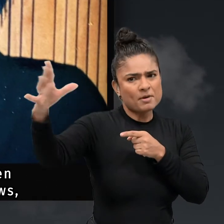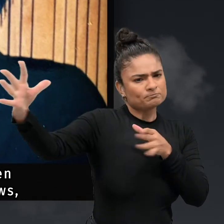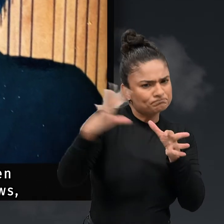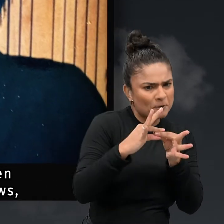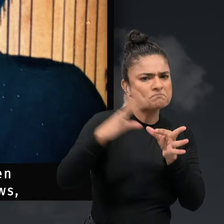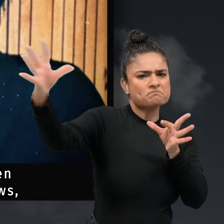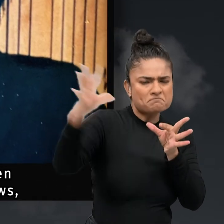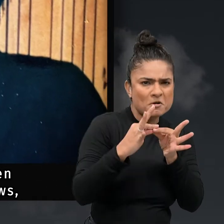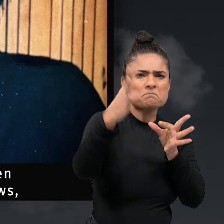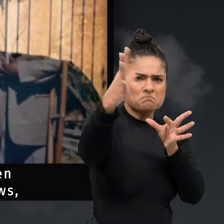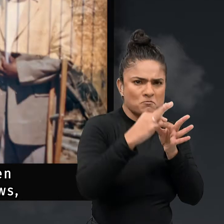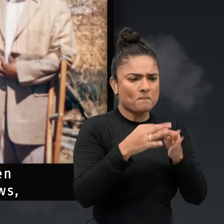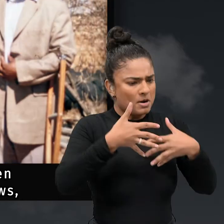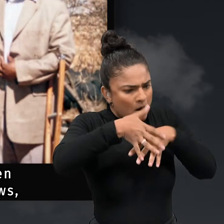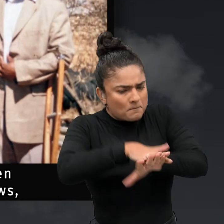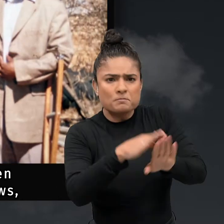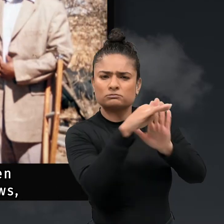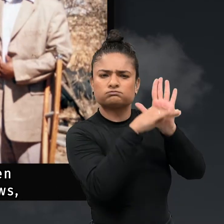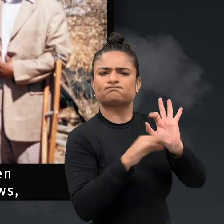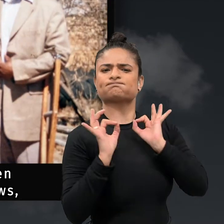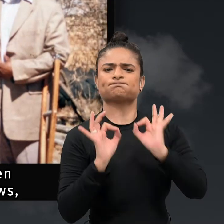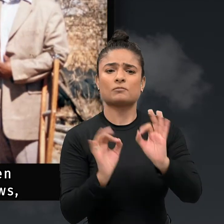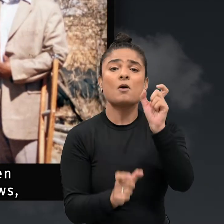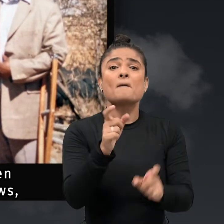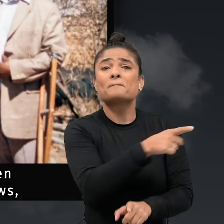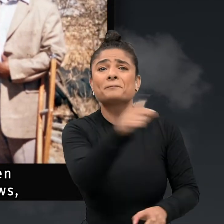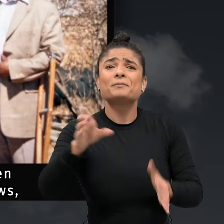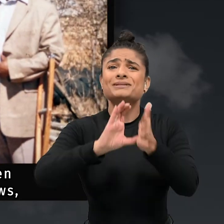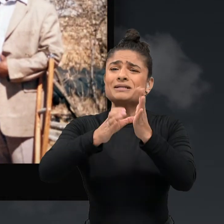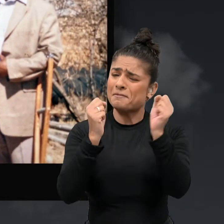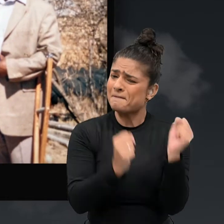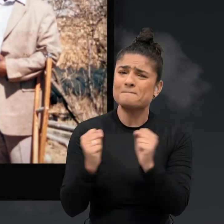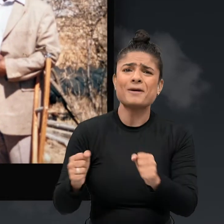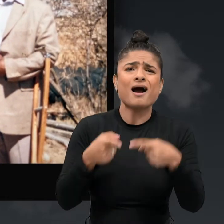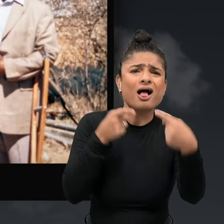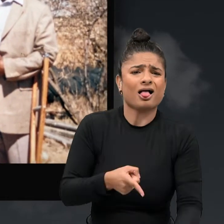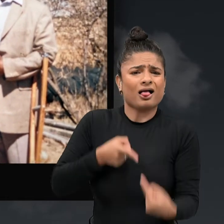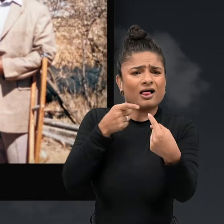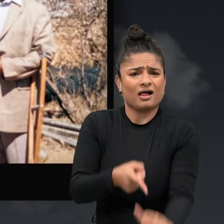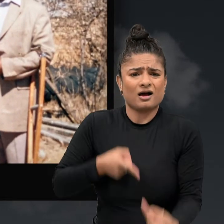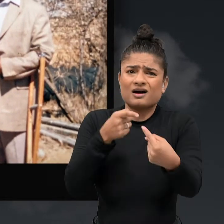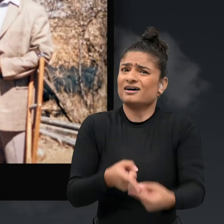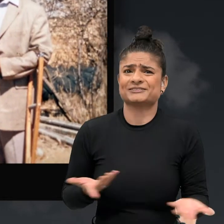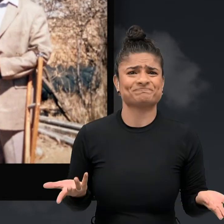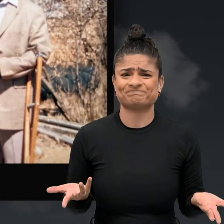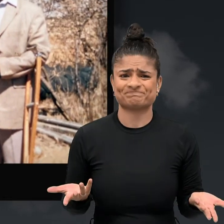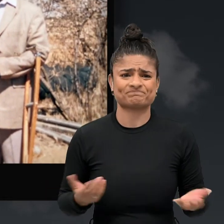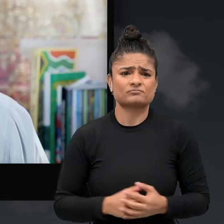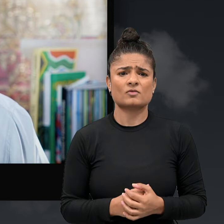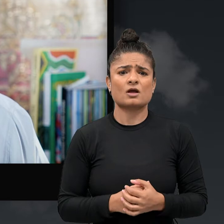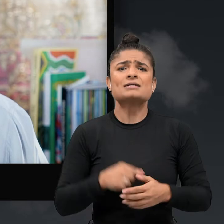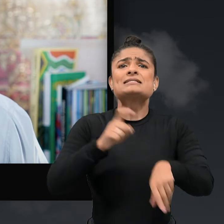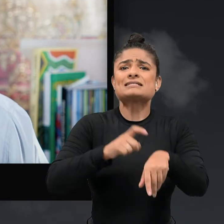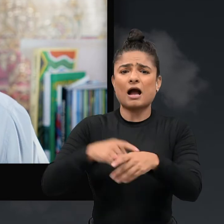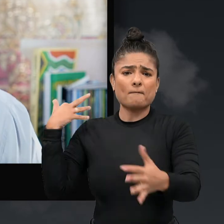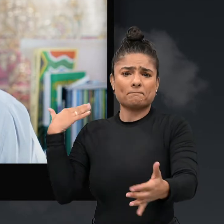ni milawu yo tala leyi nga koho, kambe loko ku ta ka mhaka ya implementation mfumo wa wa ha tsandzeka. Vanhu lava nga